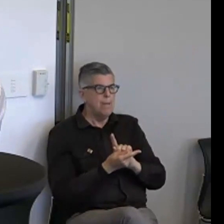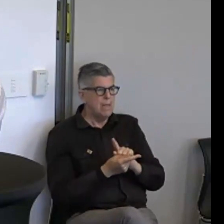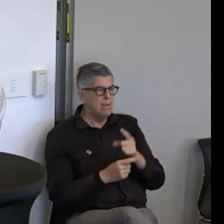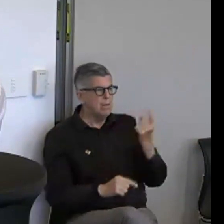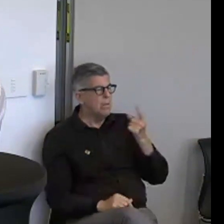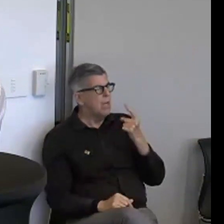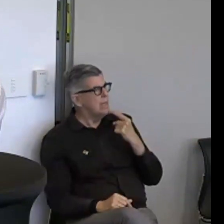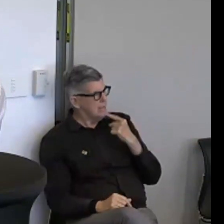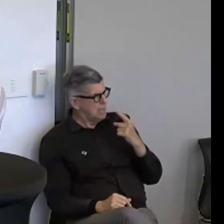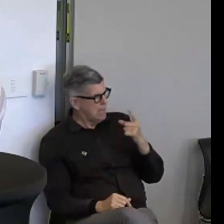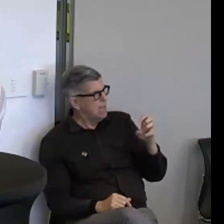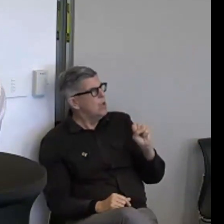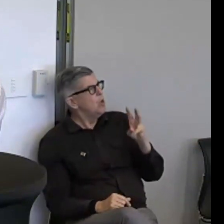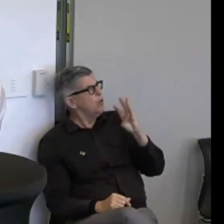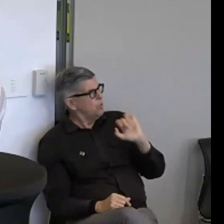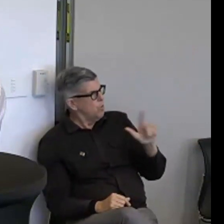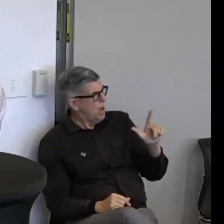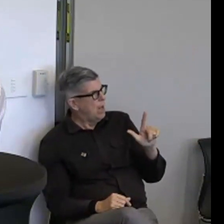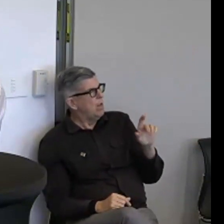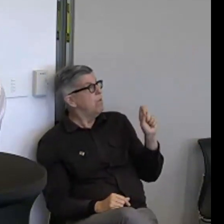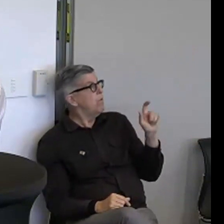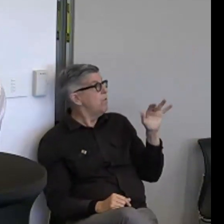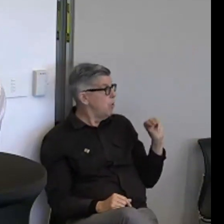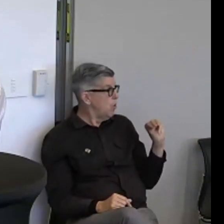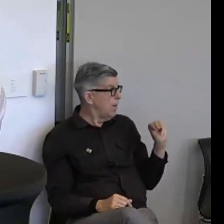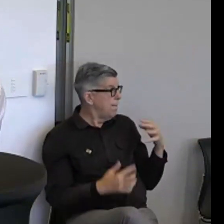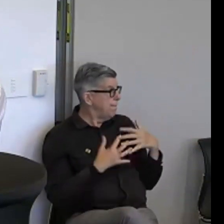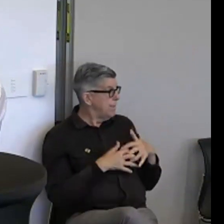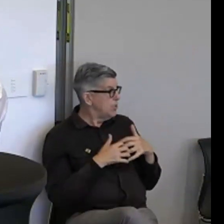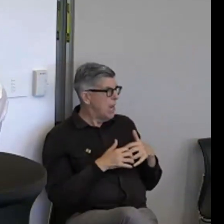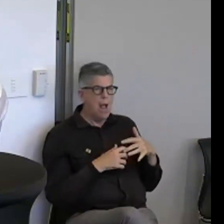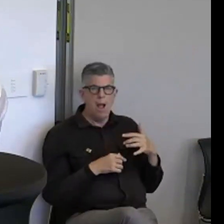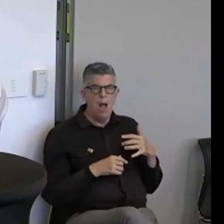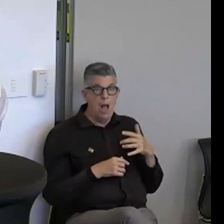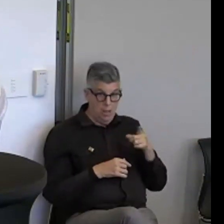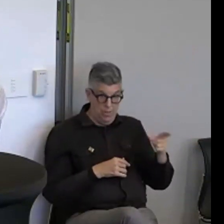There was a swell form machine in my school, but I wasn't allowed to touch it.